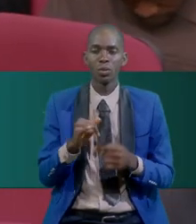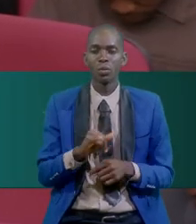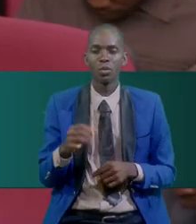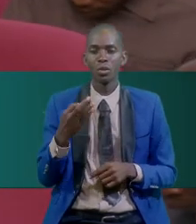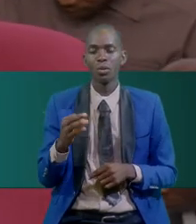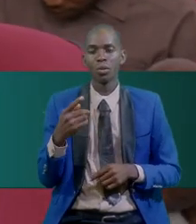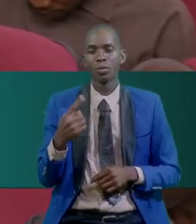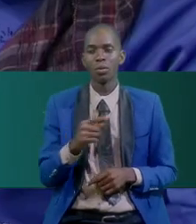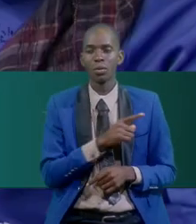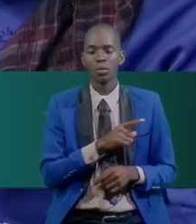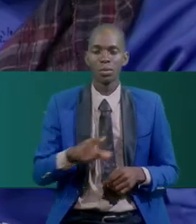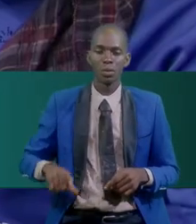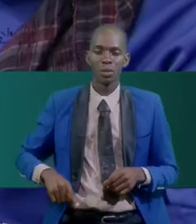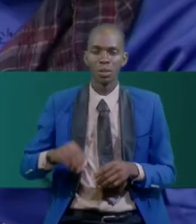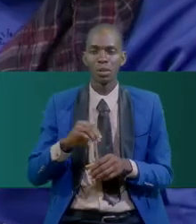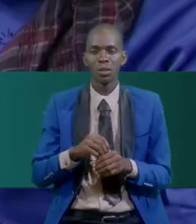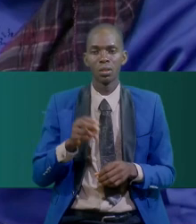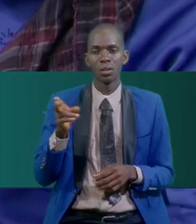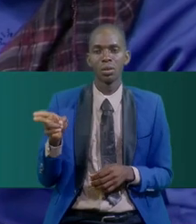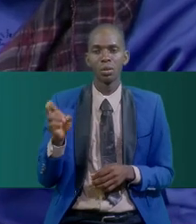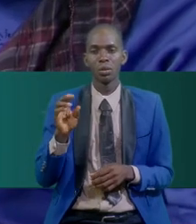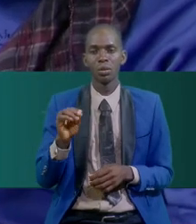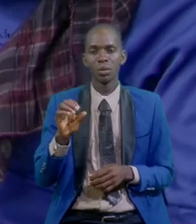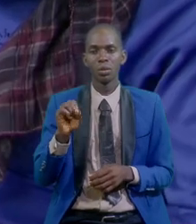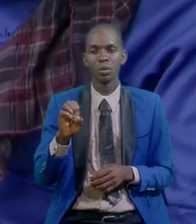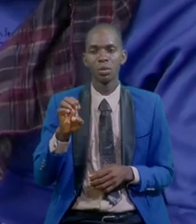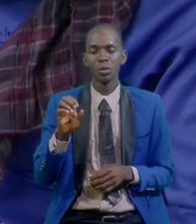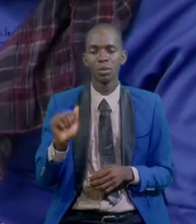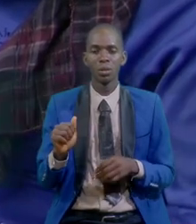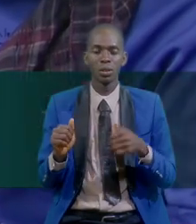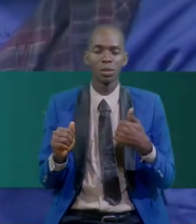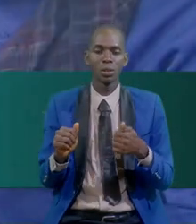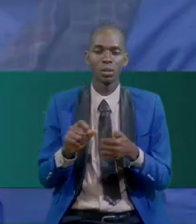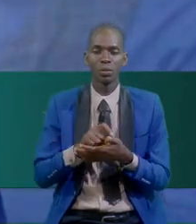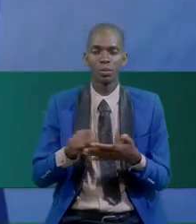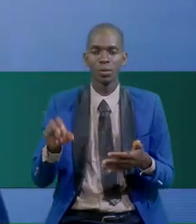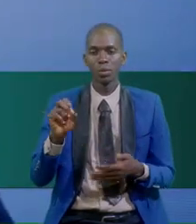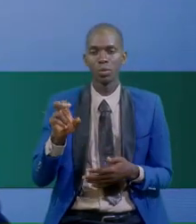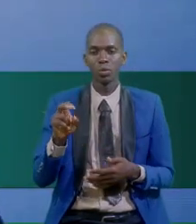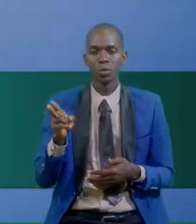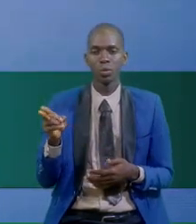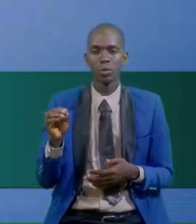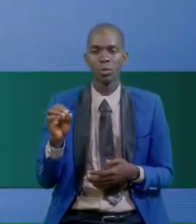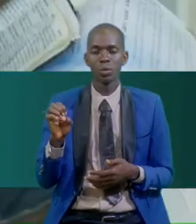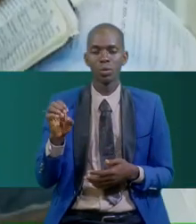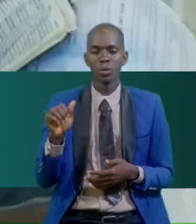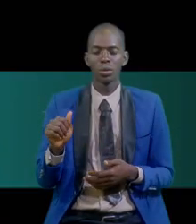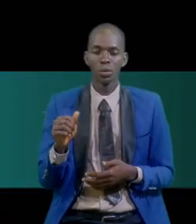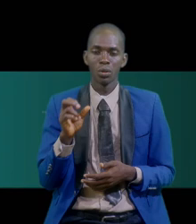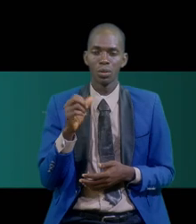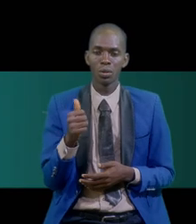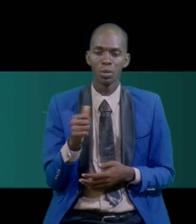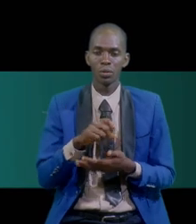Lord. Hosea chapter 10, reading from verse 12. Sow to yourselves